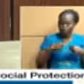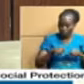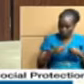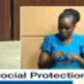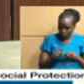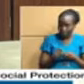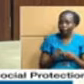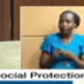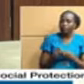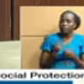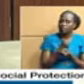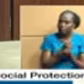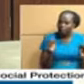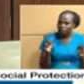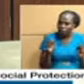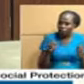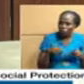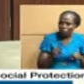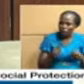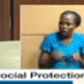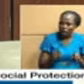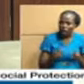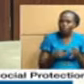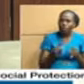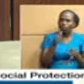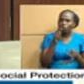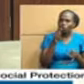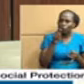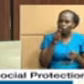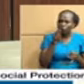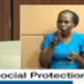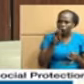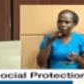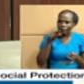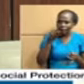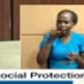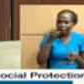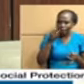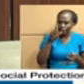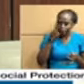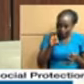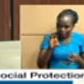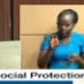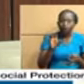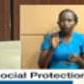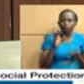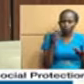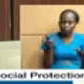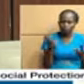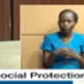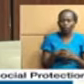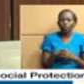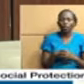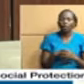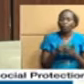institutionalized, safe border, Tugende and all that. But ask yourself whether government